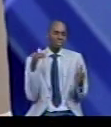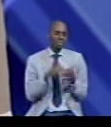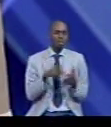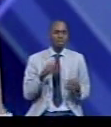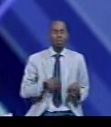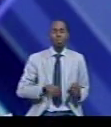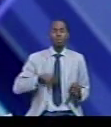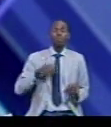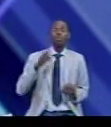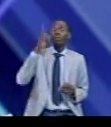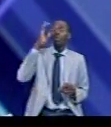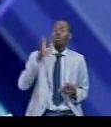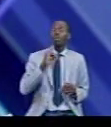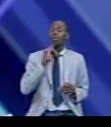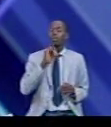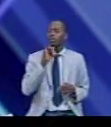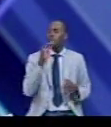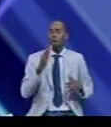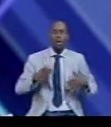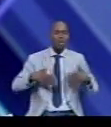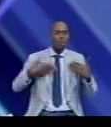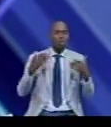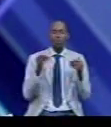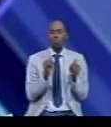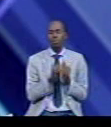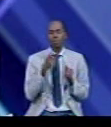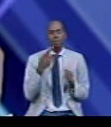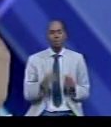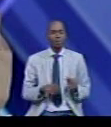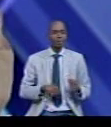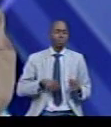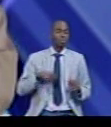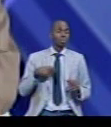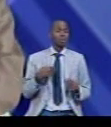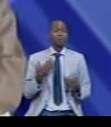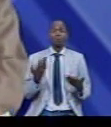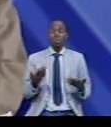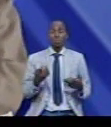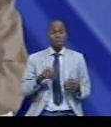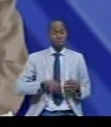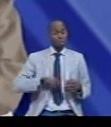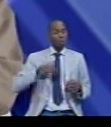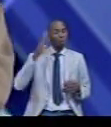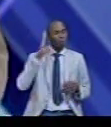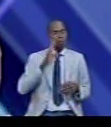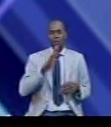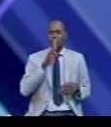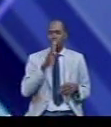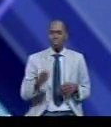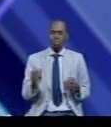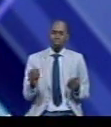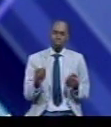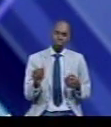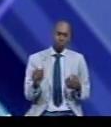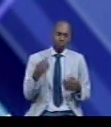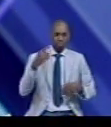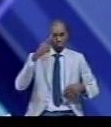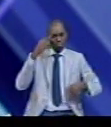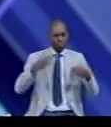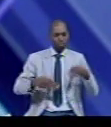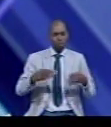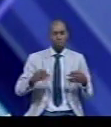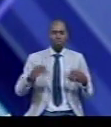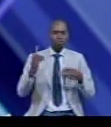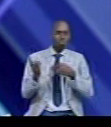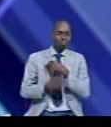God is not happy with the proud. Oh, they will definitely be punished one day on the other.